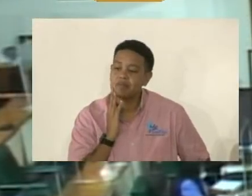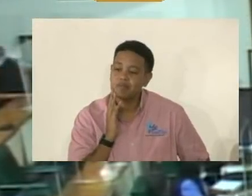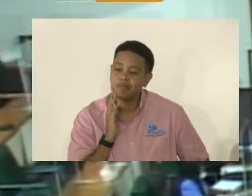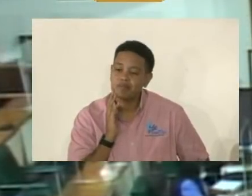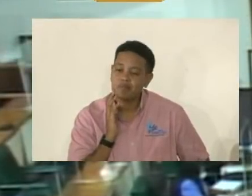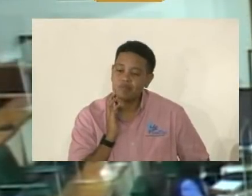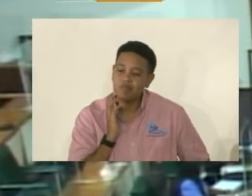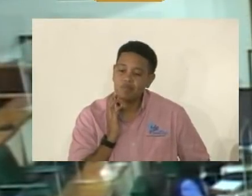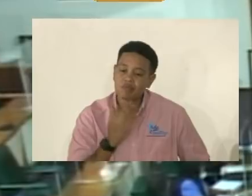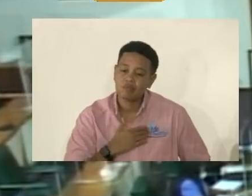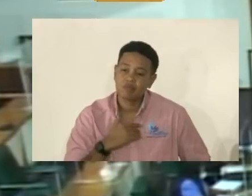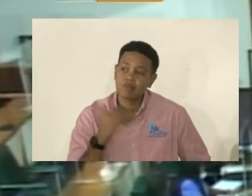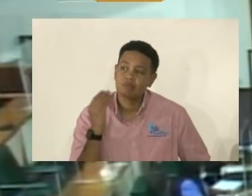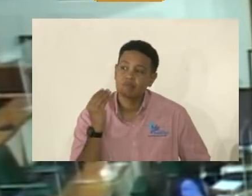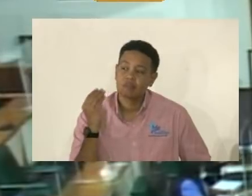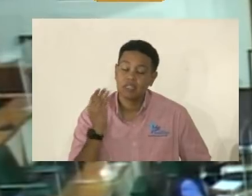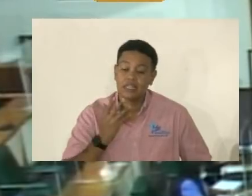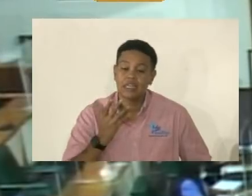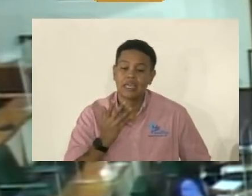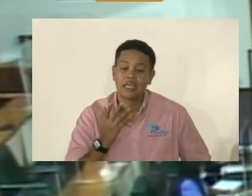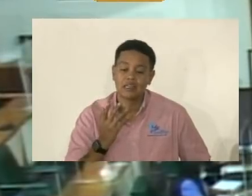I'm pleased to indicate that the